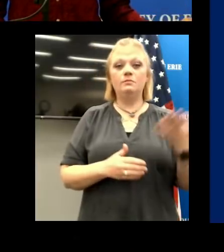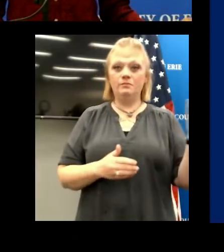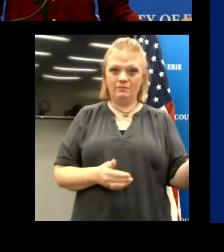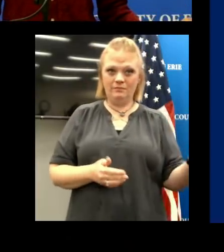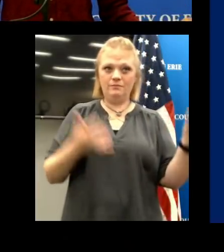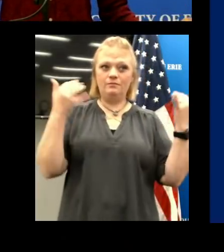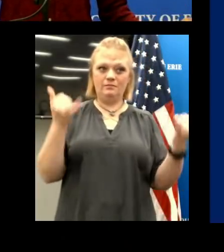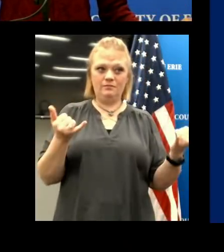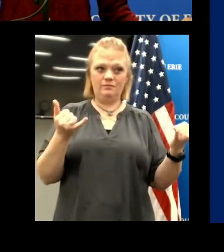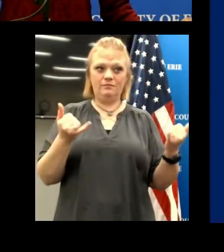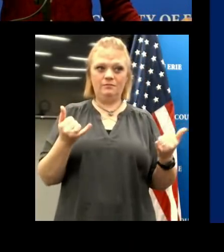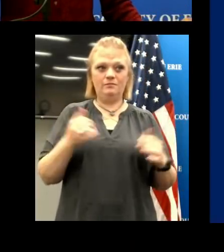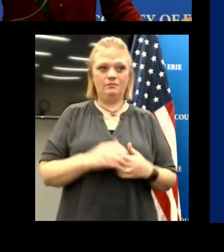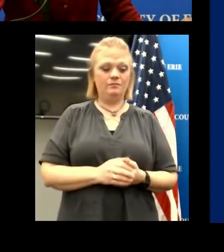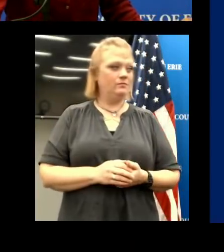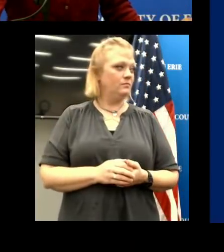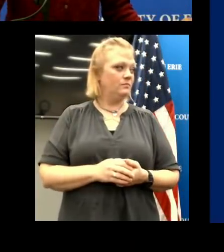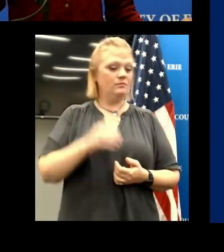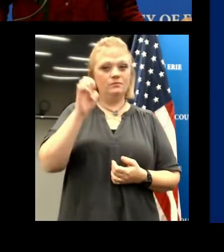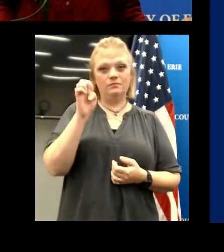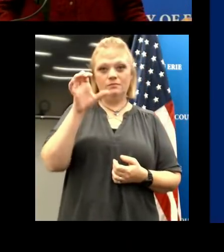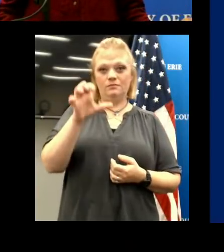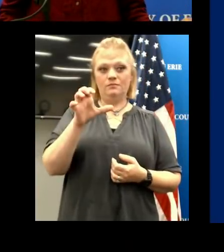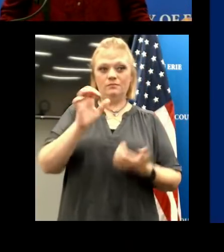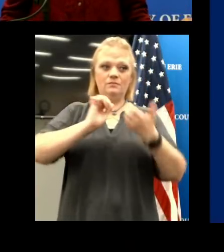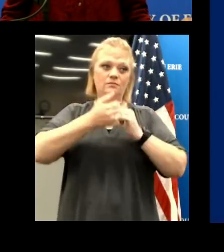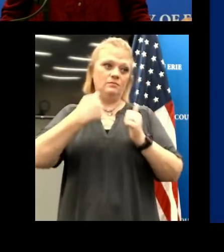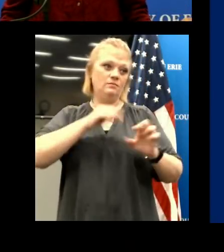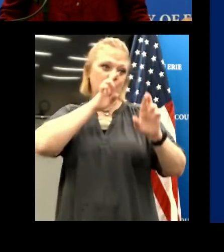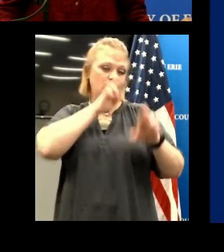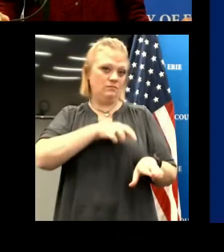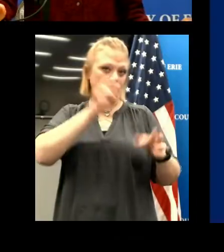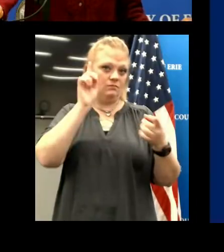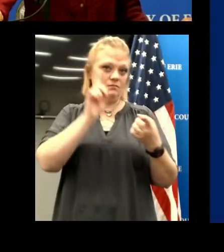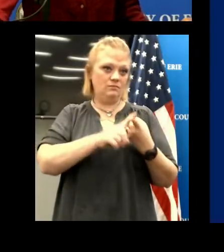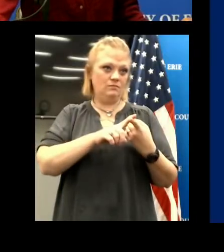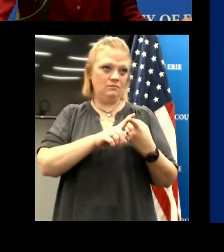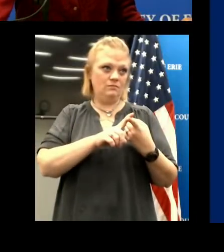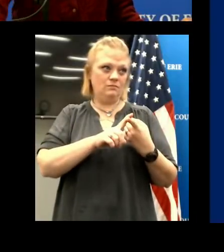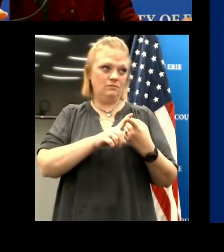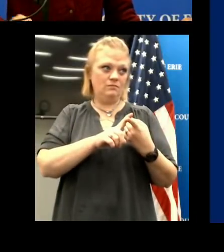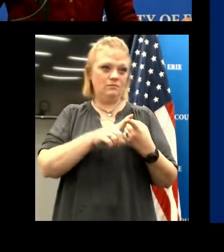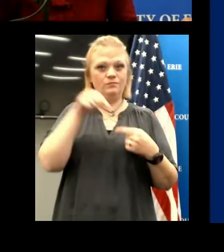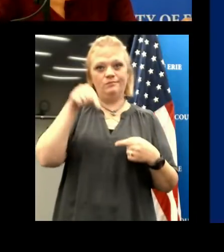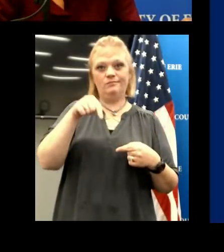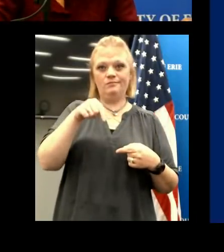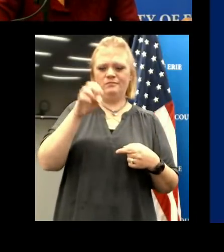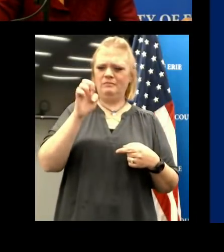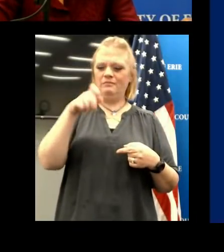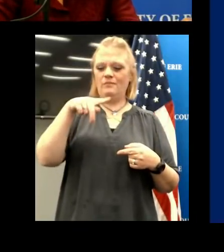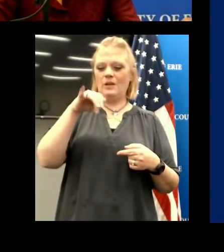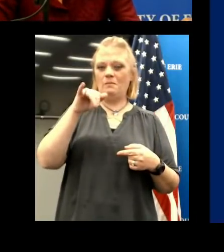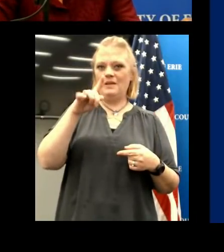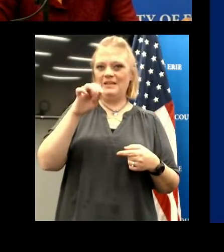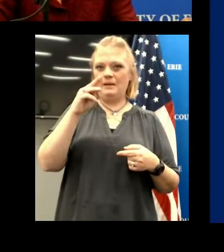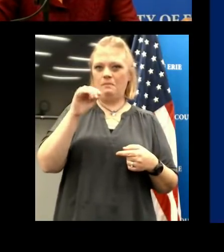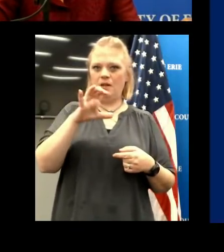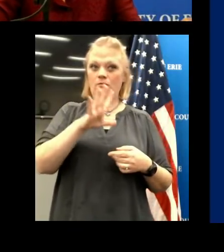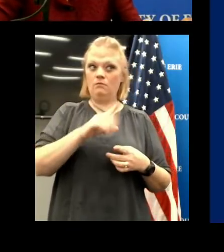So now we'll talk about Erie County, how we respond to our epidemic.